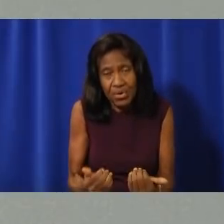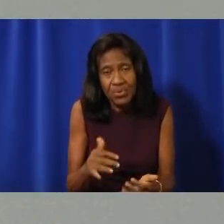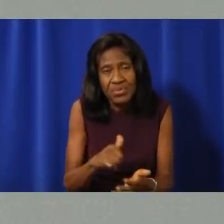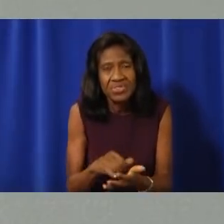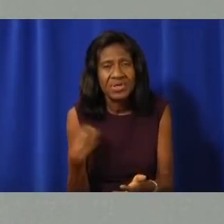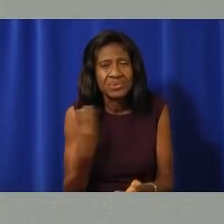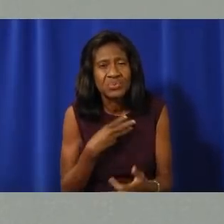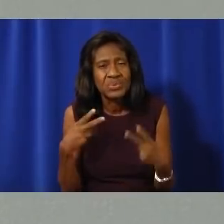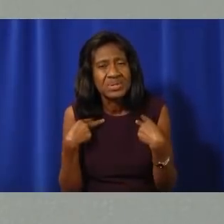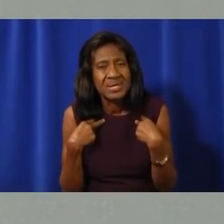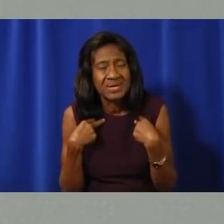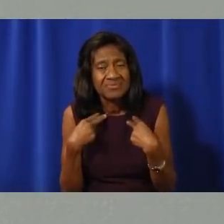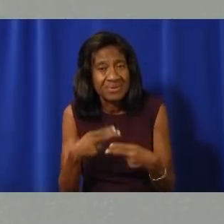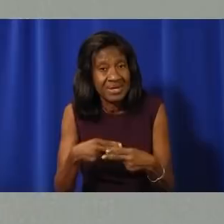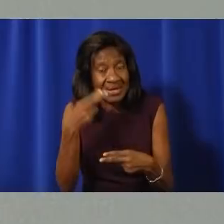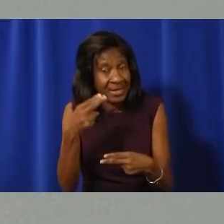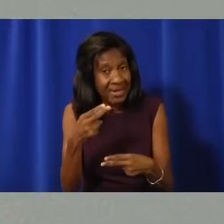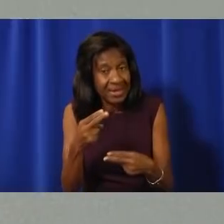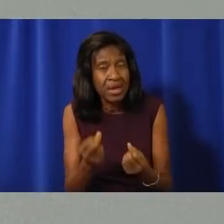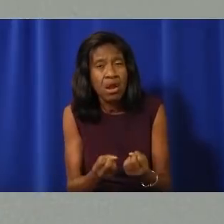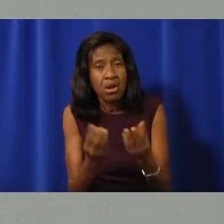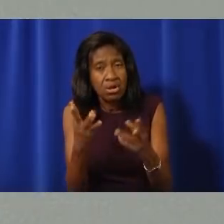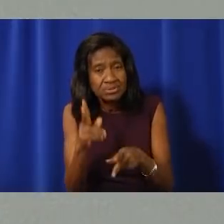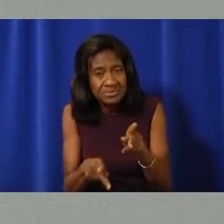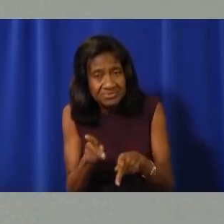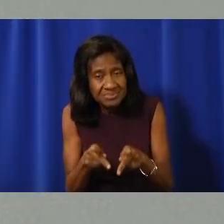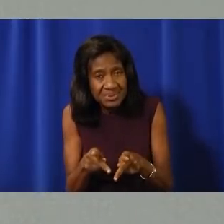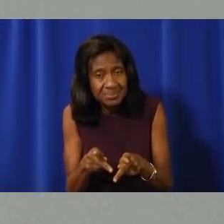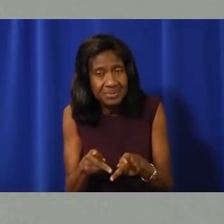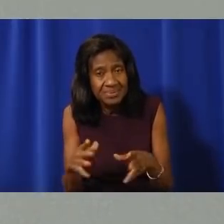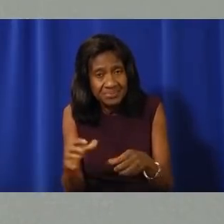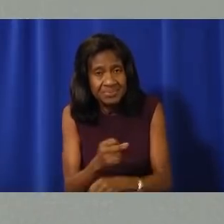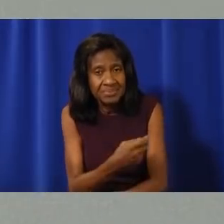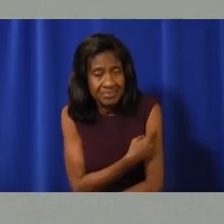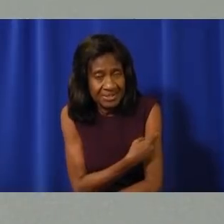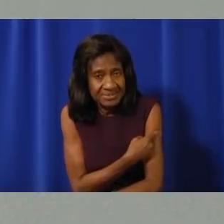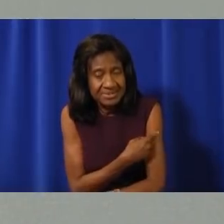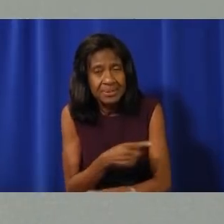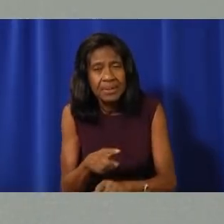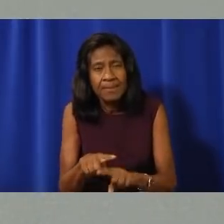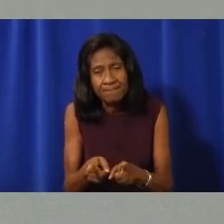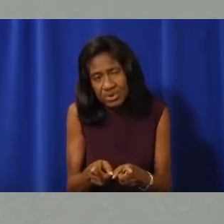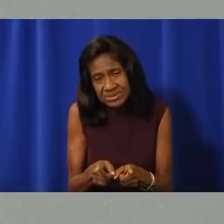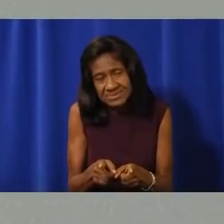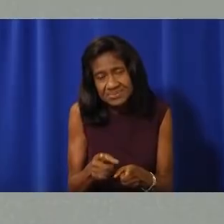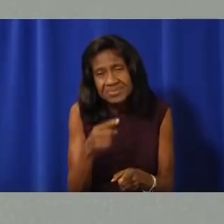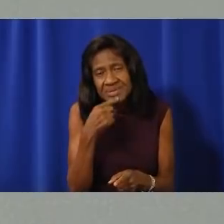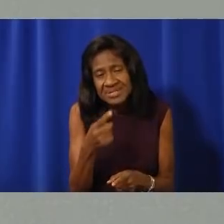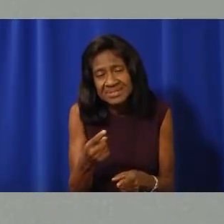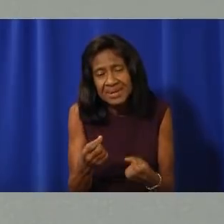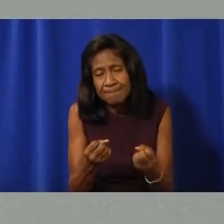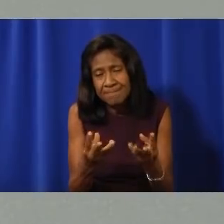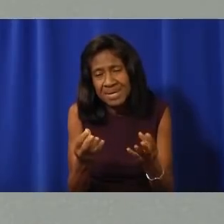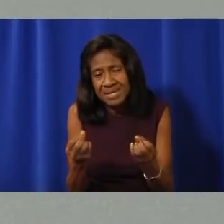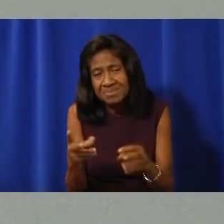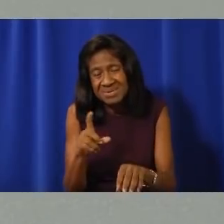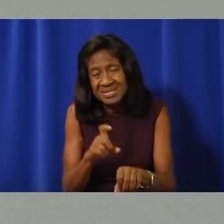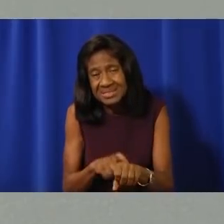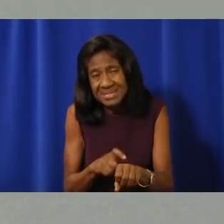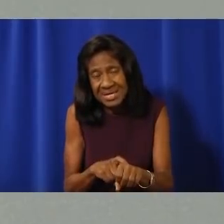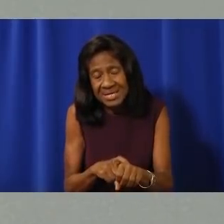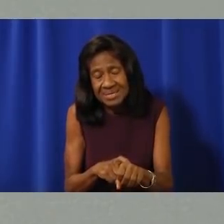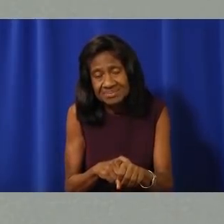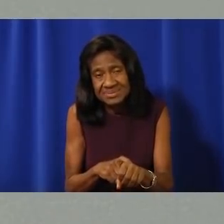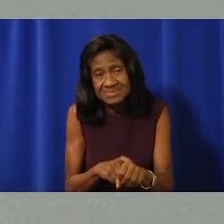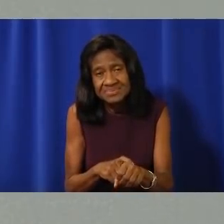have. But we need to continue to push that, because, as we have said many times, that is the key to